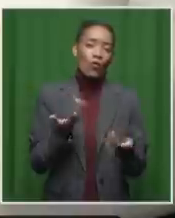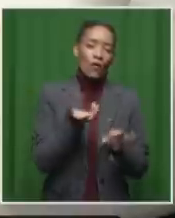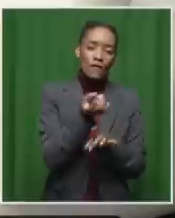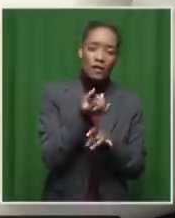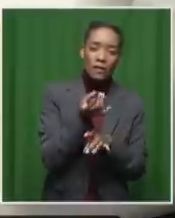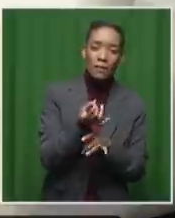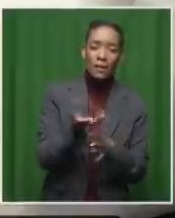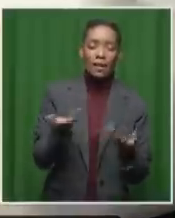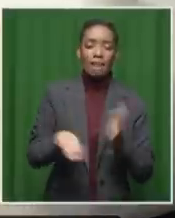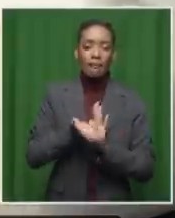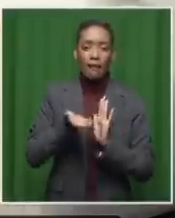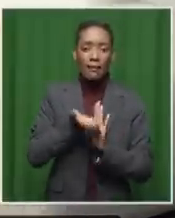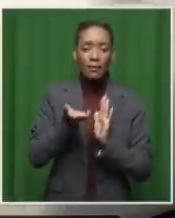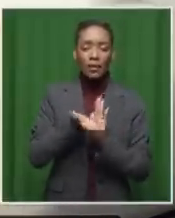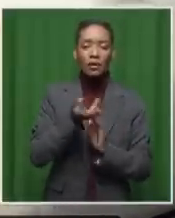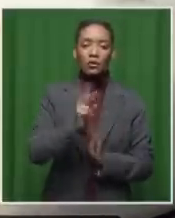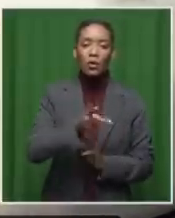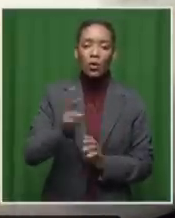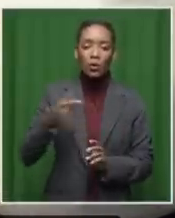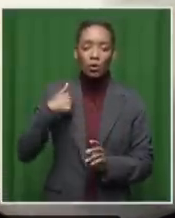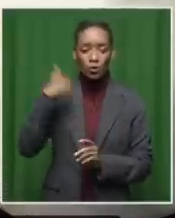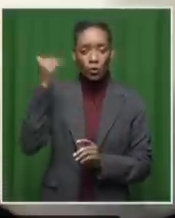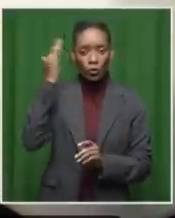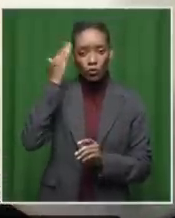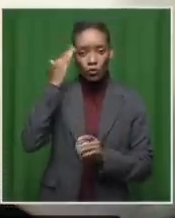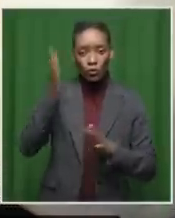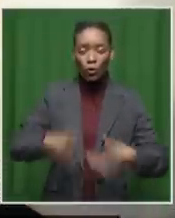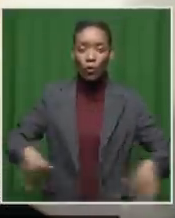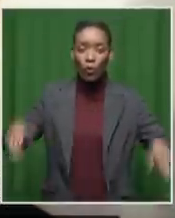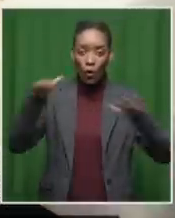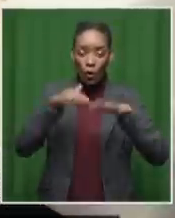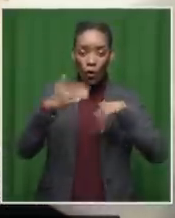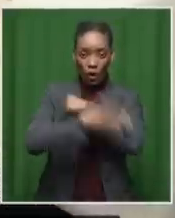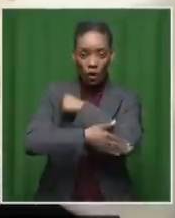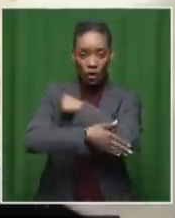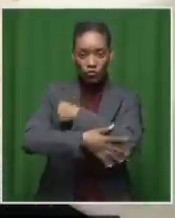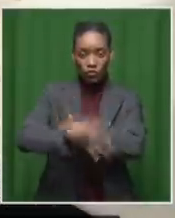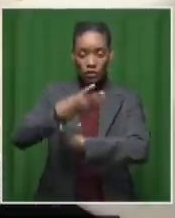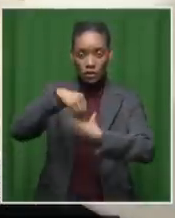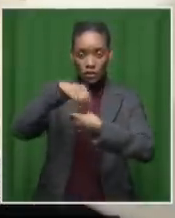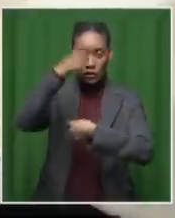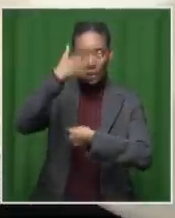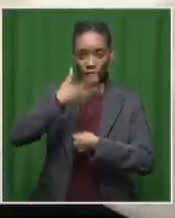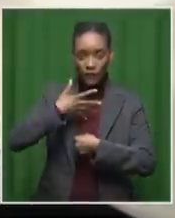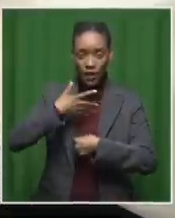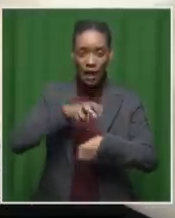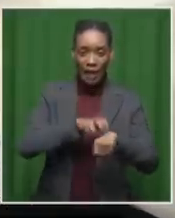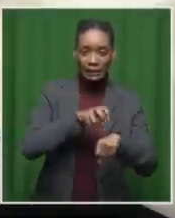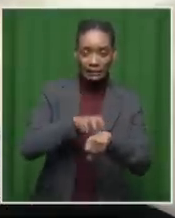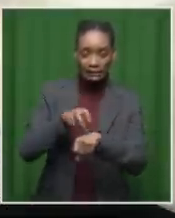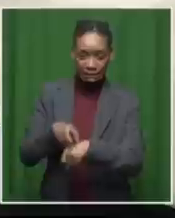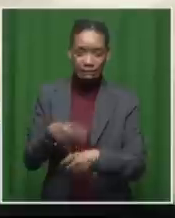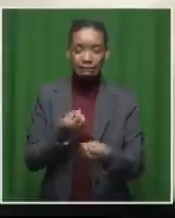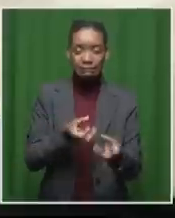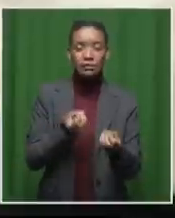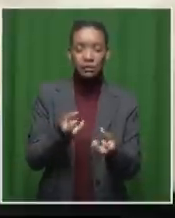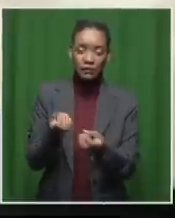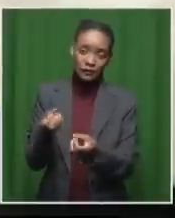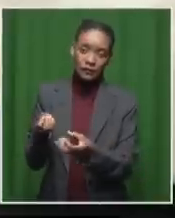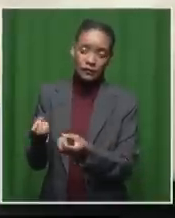but also in making sure that all the countries on the continent actually got what they needed in terms of trying